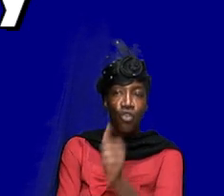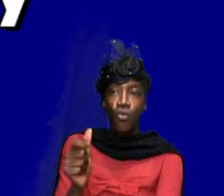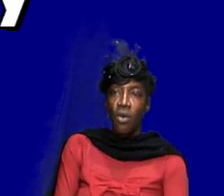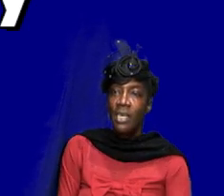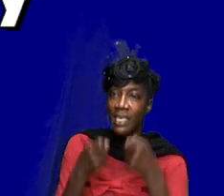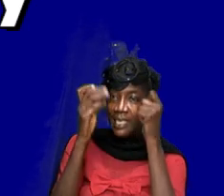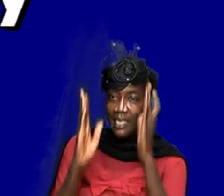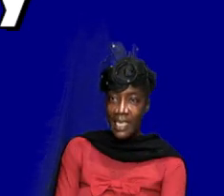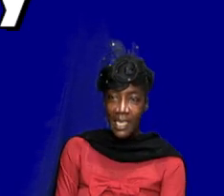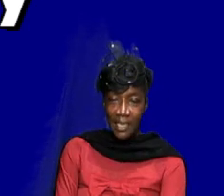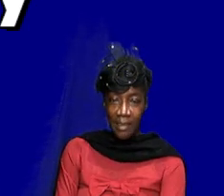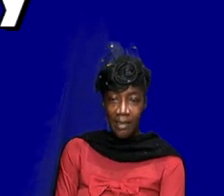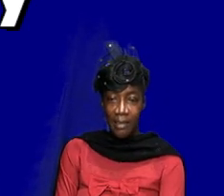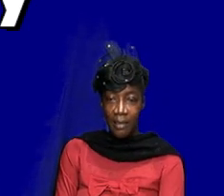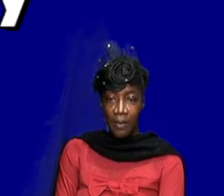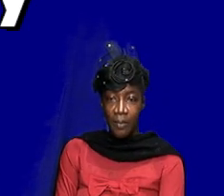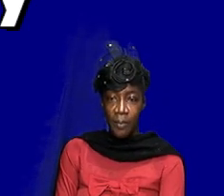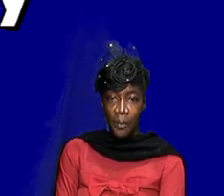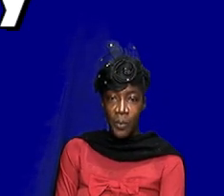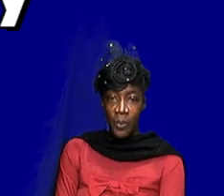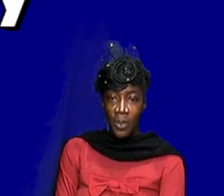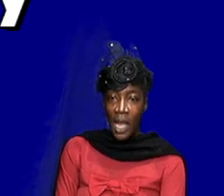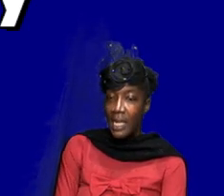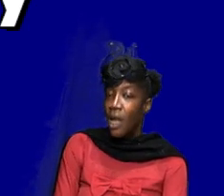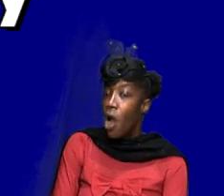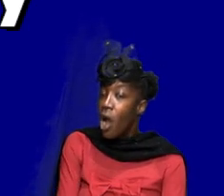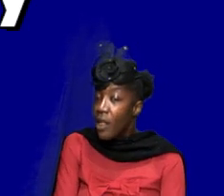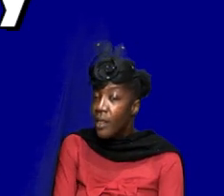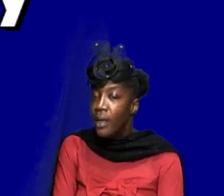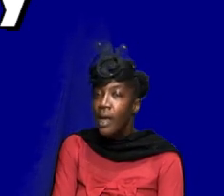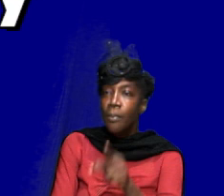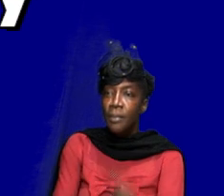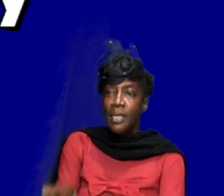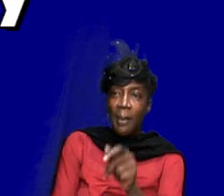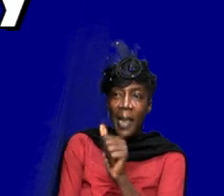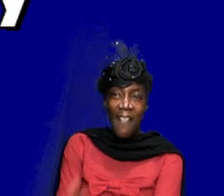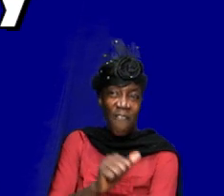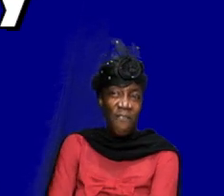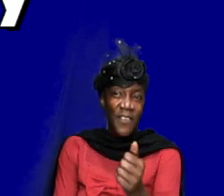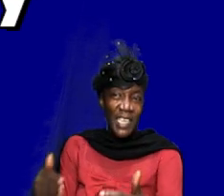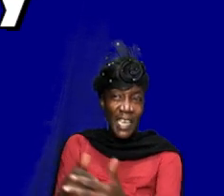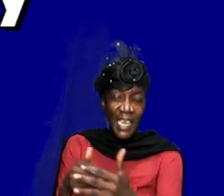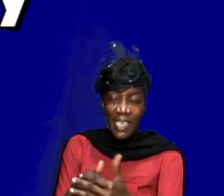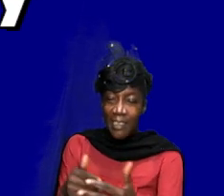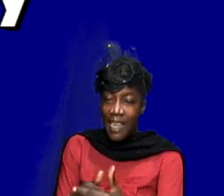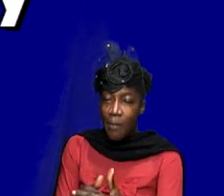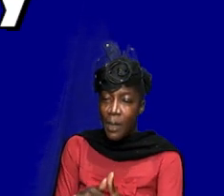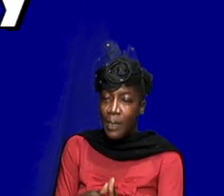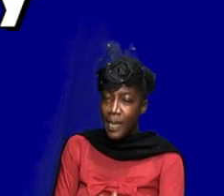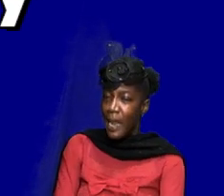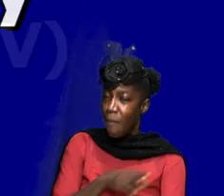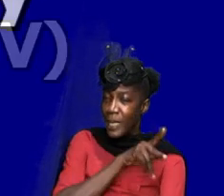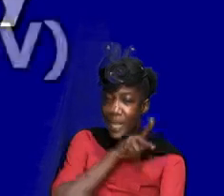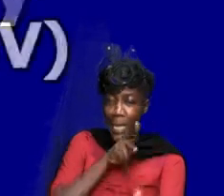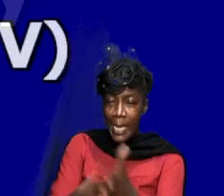sinners, the Amalekites, and fight against them until they be